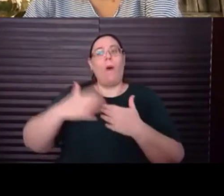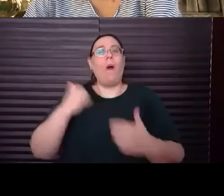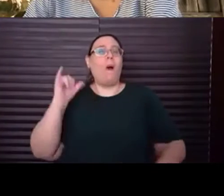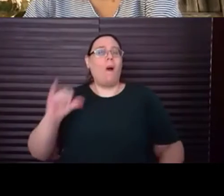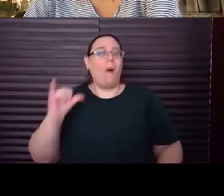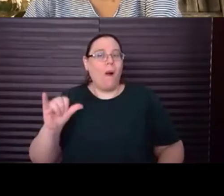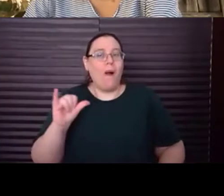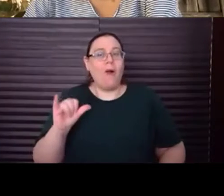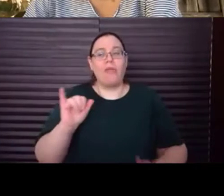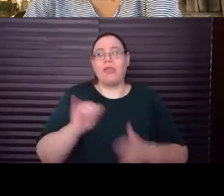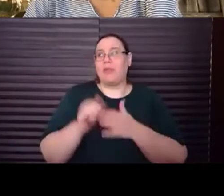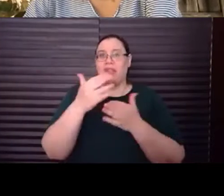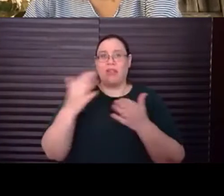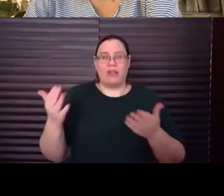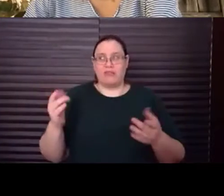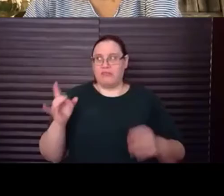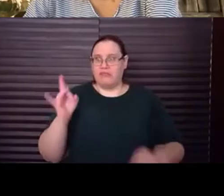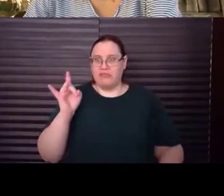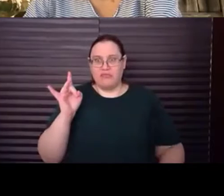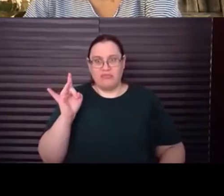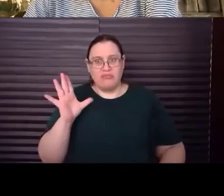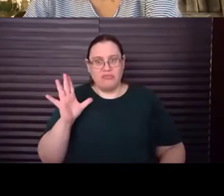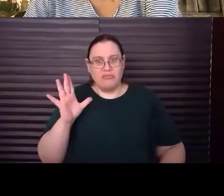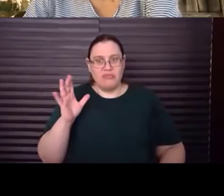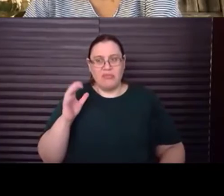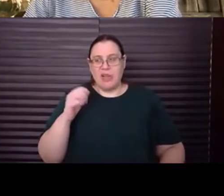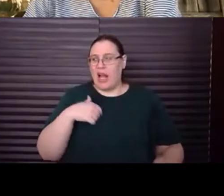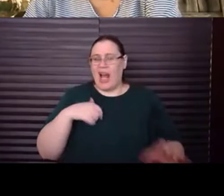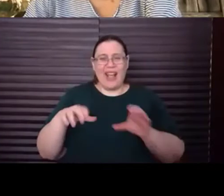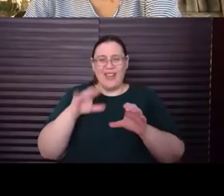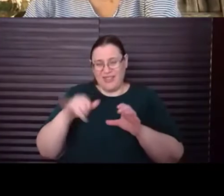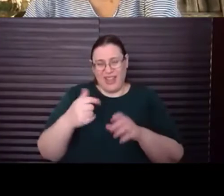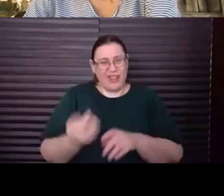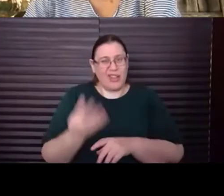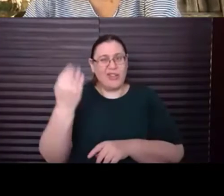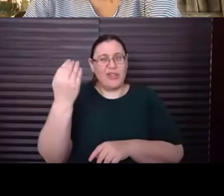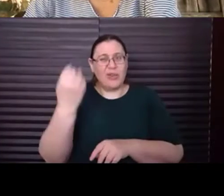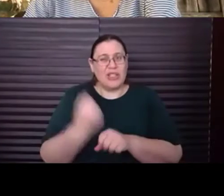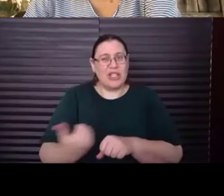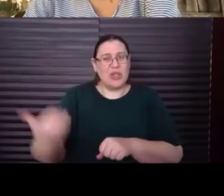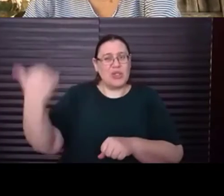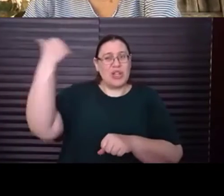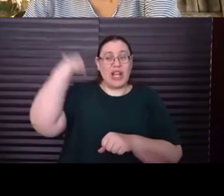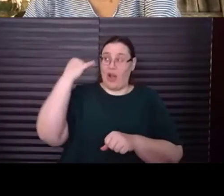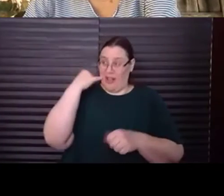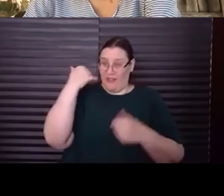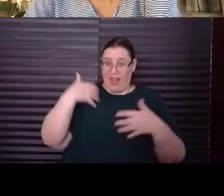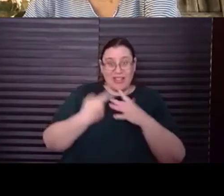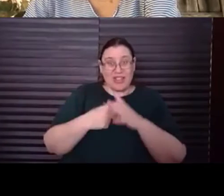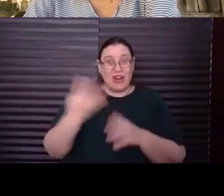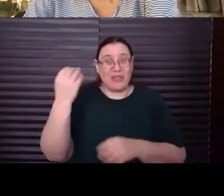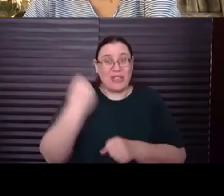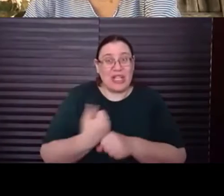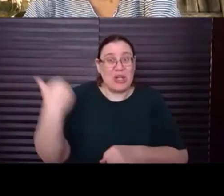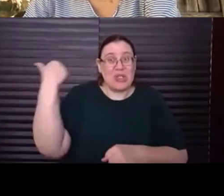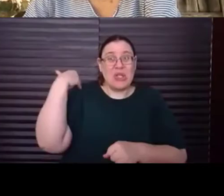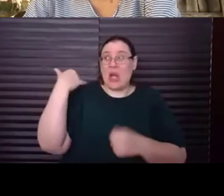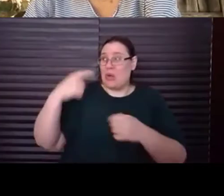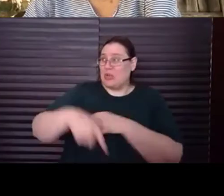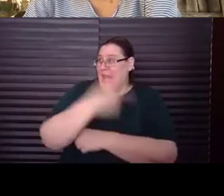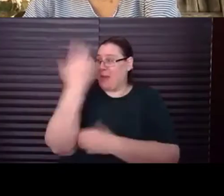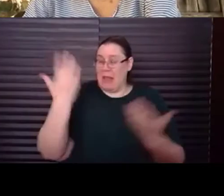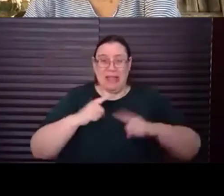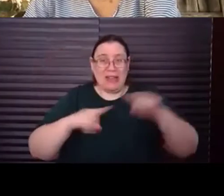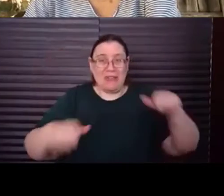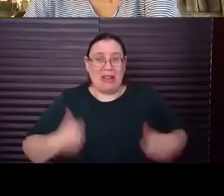one of those things where I was like, man, I could have been doing this like 14 years ago, and where would I be now? But you can't think that